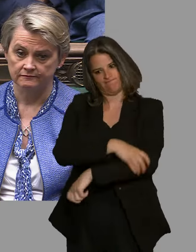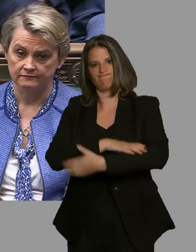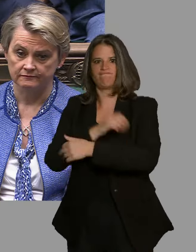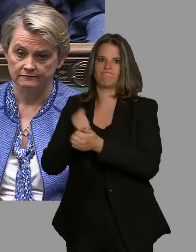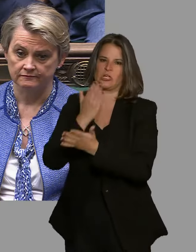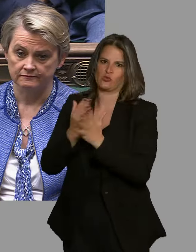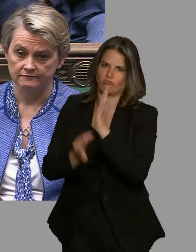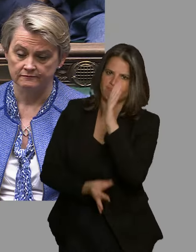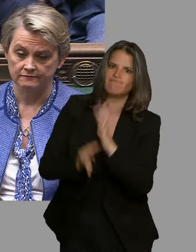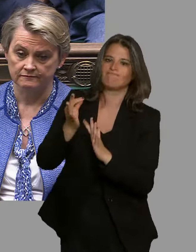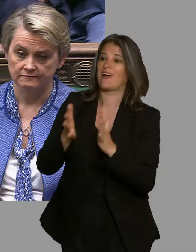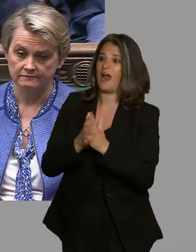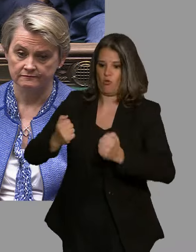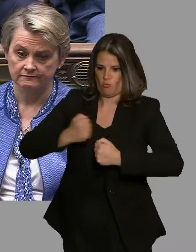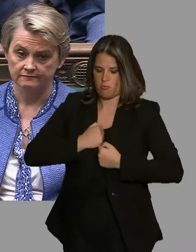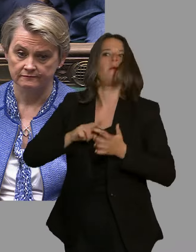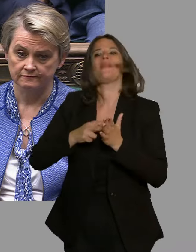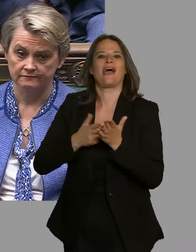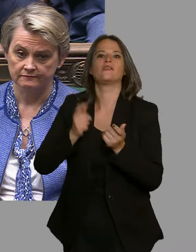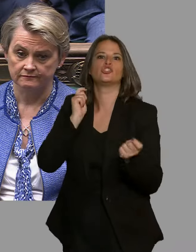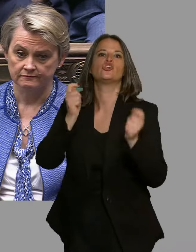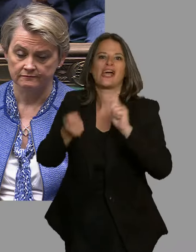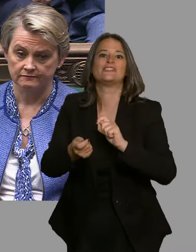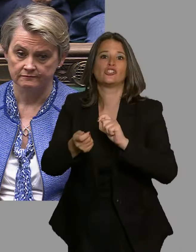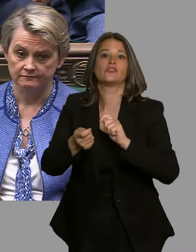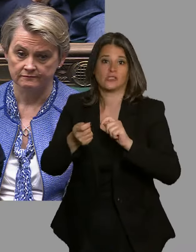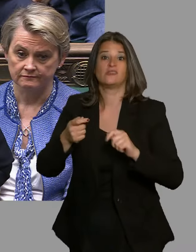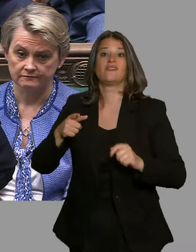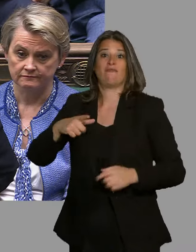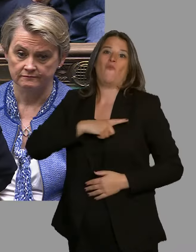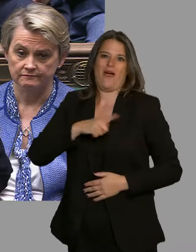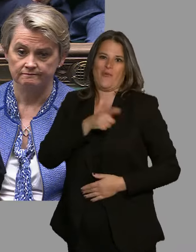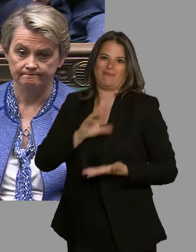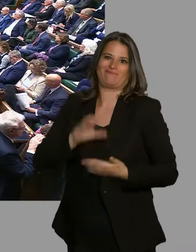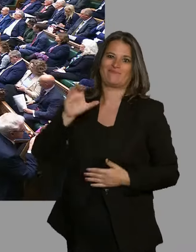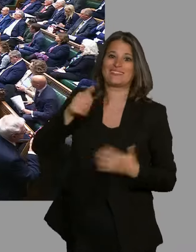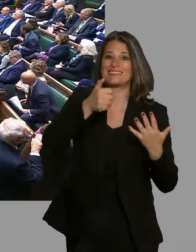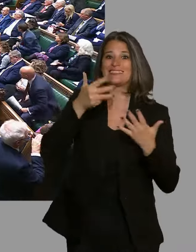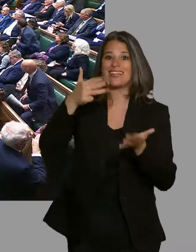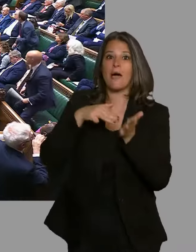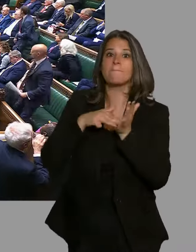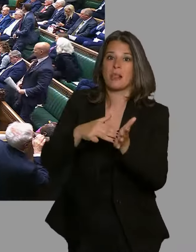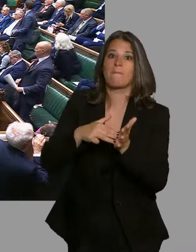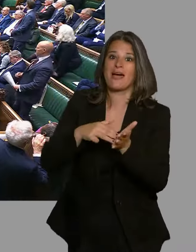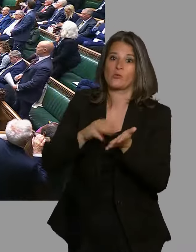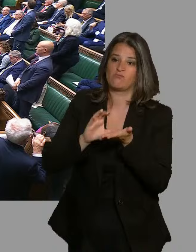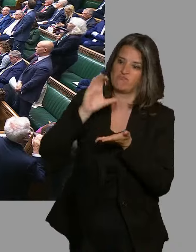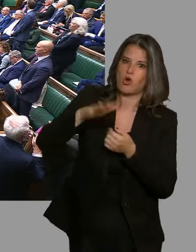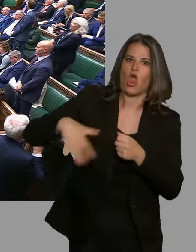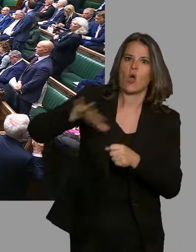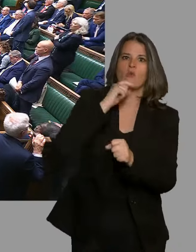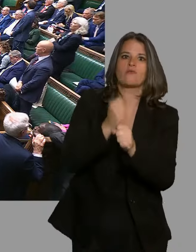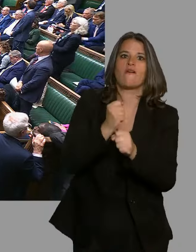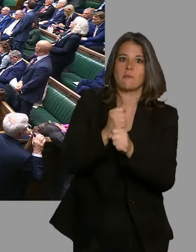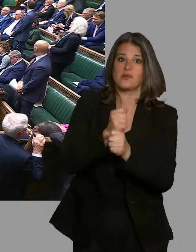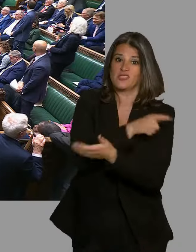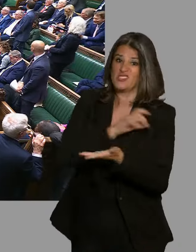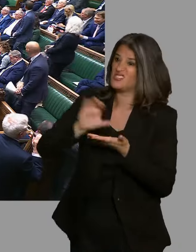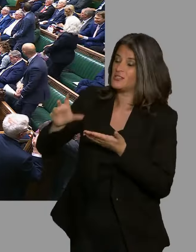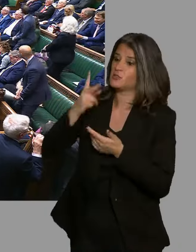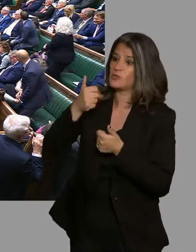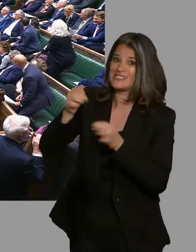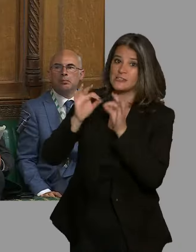for social care, including an £880 million increase in the social care grant. Rupert Lowe. Thank you,